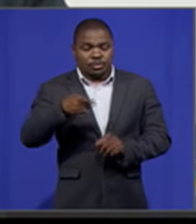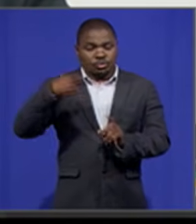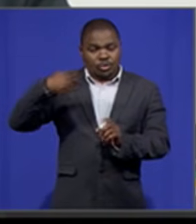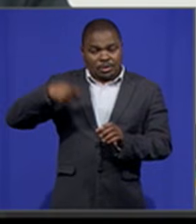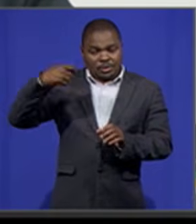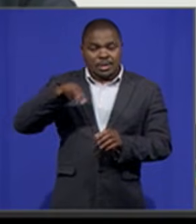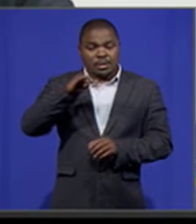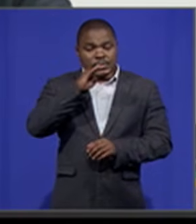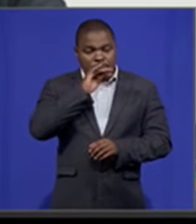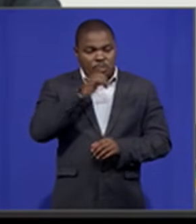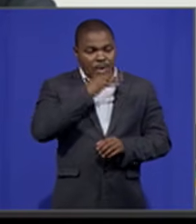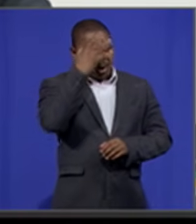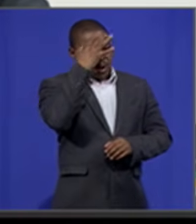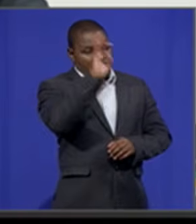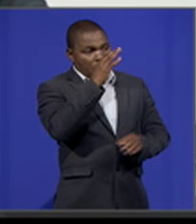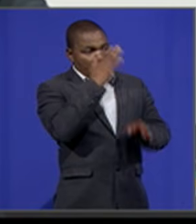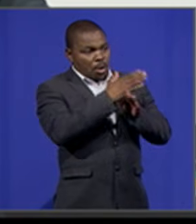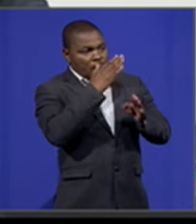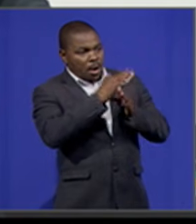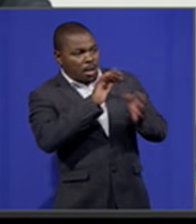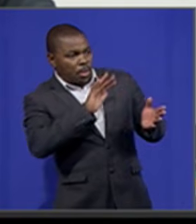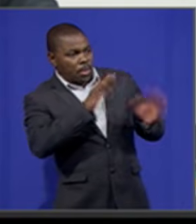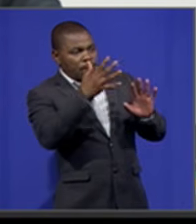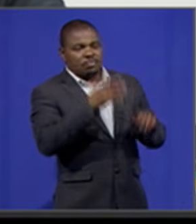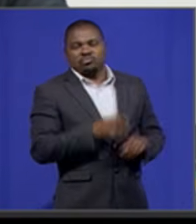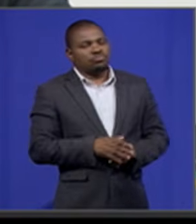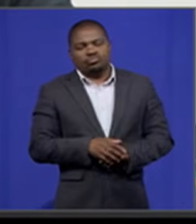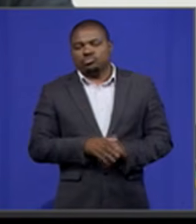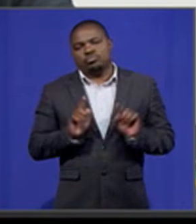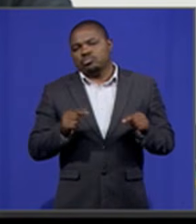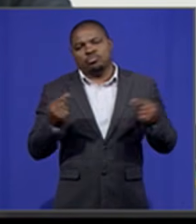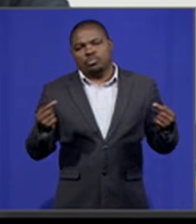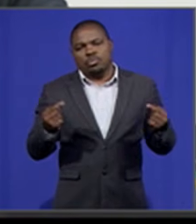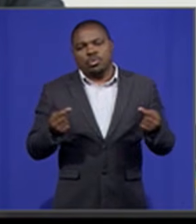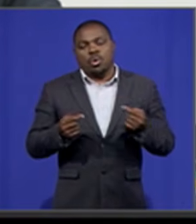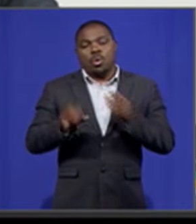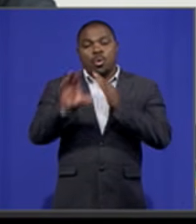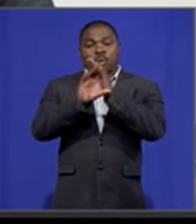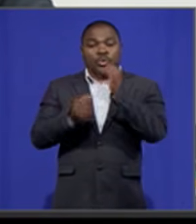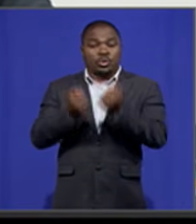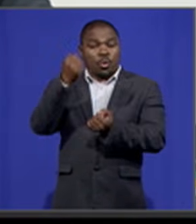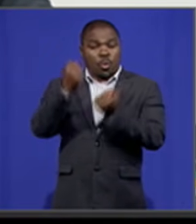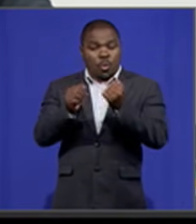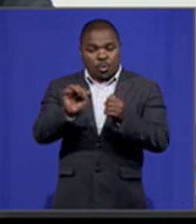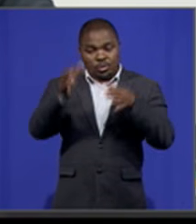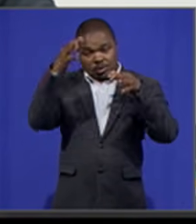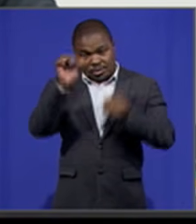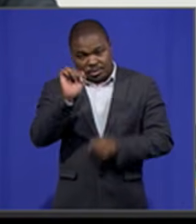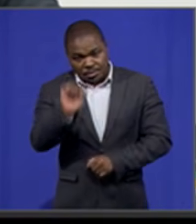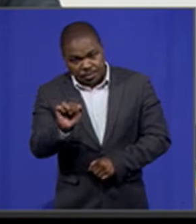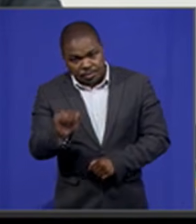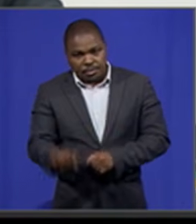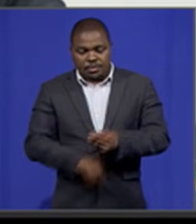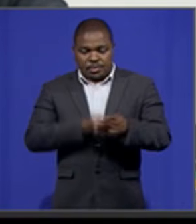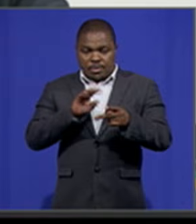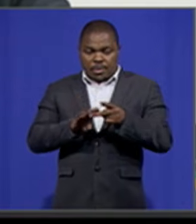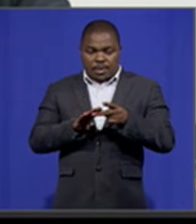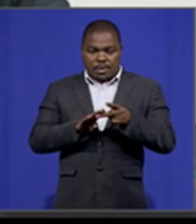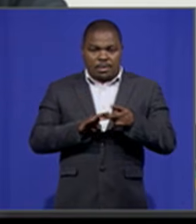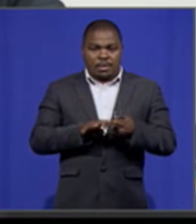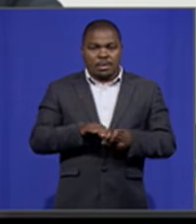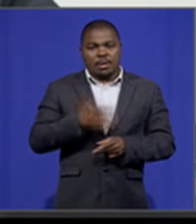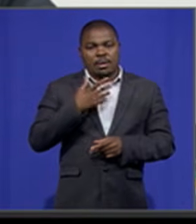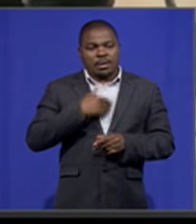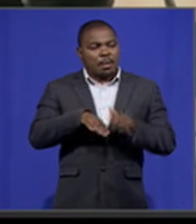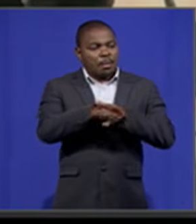interrupt the work of the state. The judgment of the Constitutional Court does not interrupt the work of